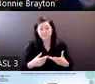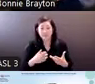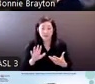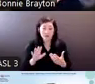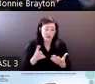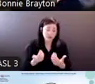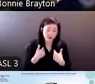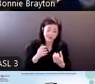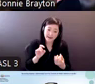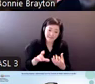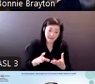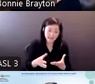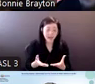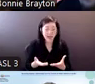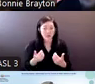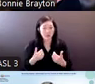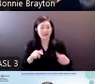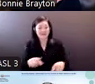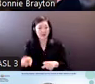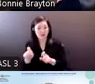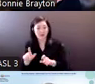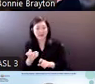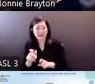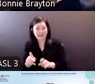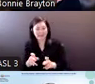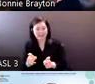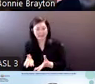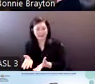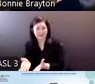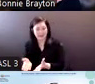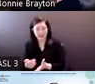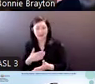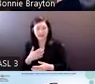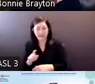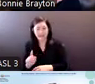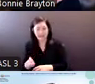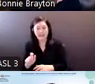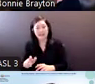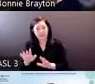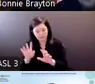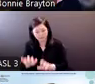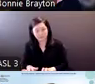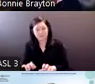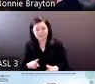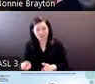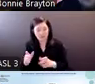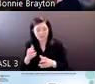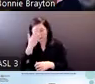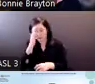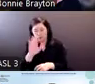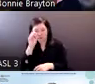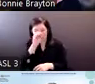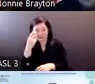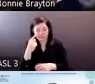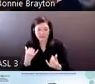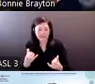you disagreed with us, we have a survey link. We encourage you to take that survey and let us know. We want to hear it all. Thank you so very